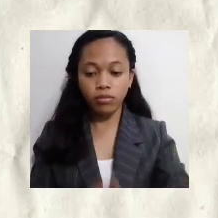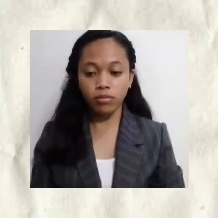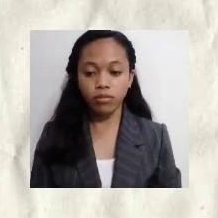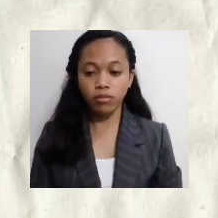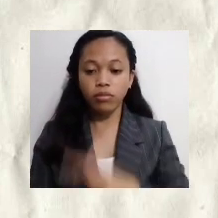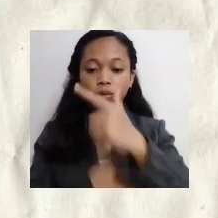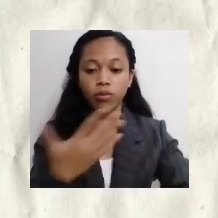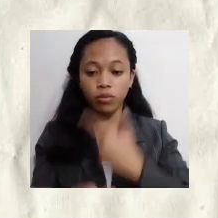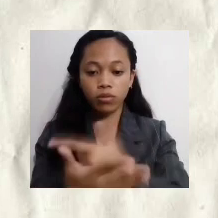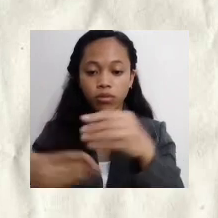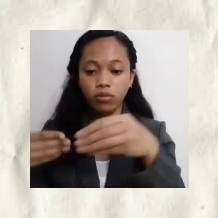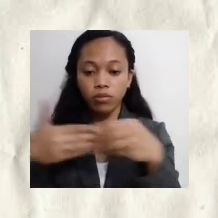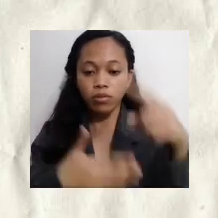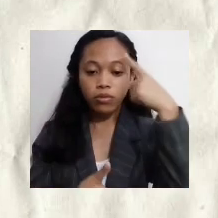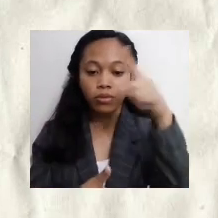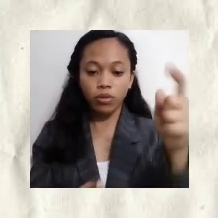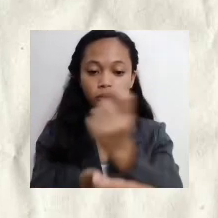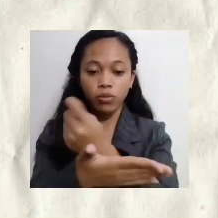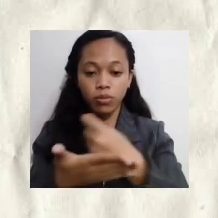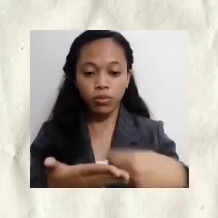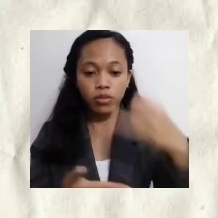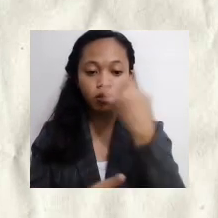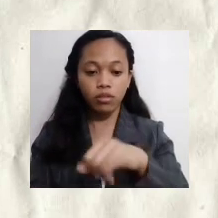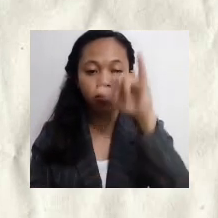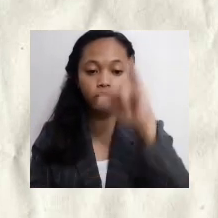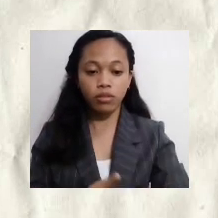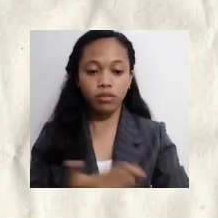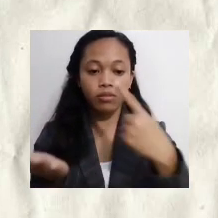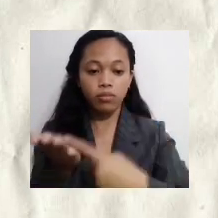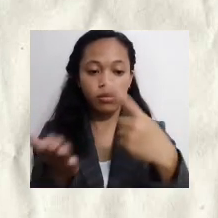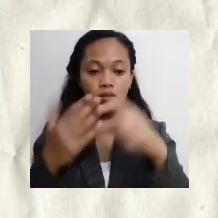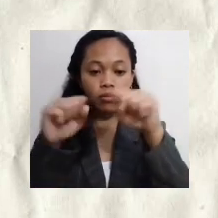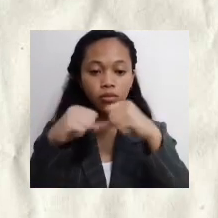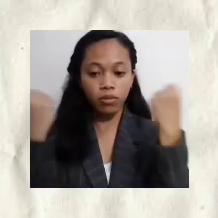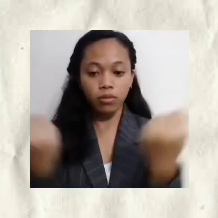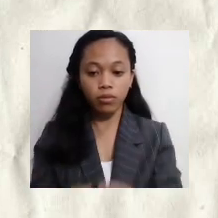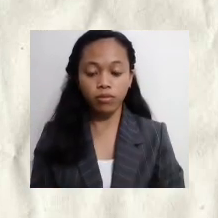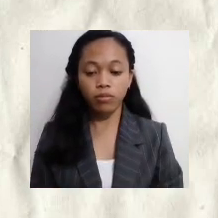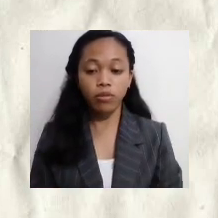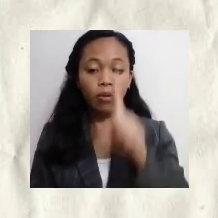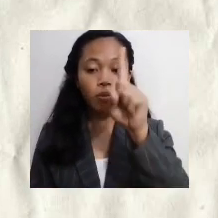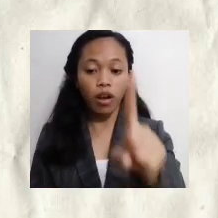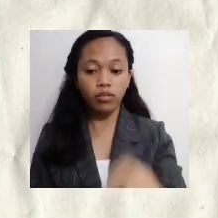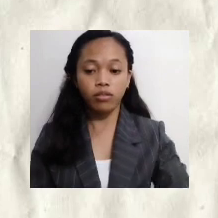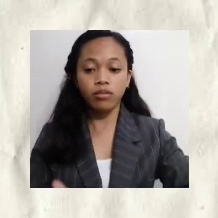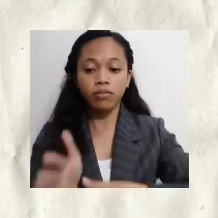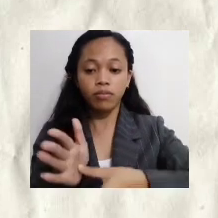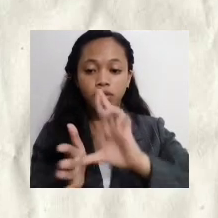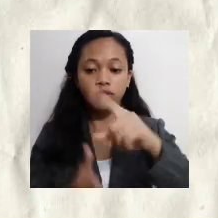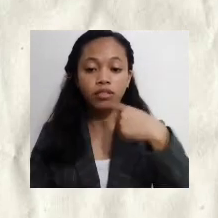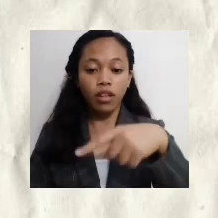The first one is to restate your research problems or objectives as well as the major findings in the first